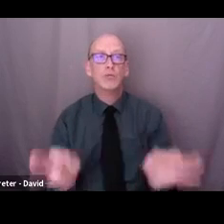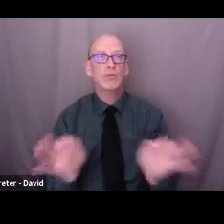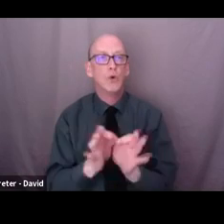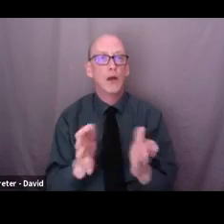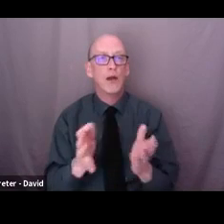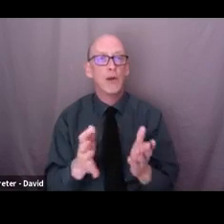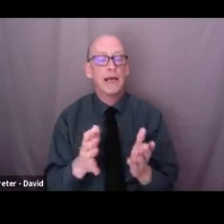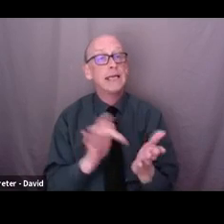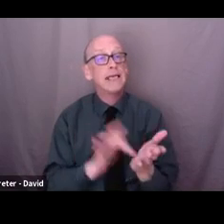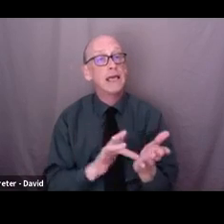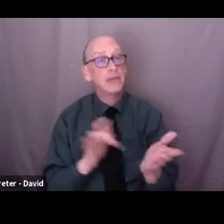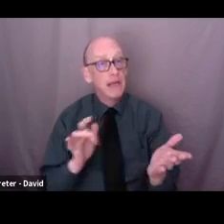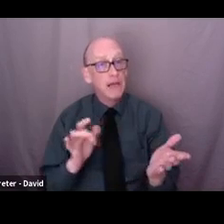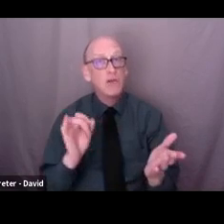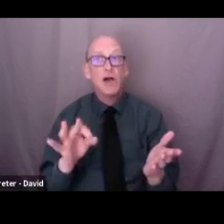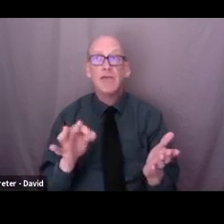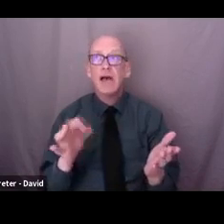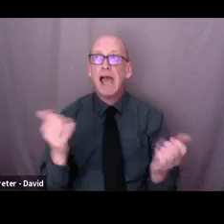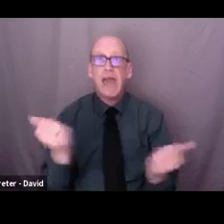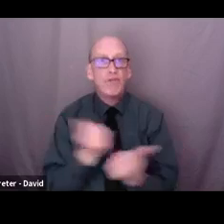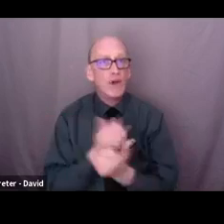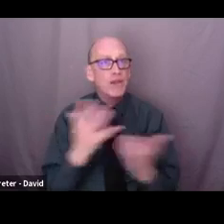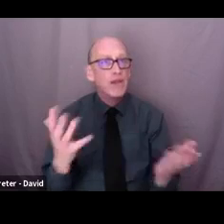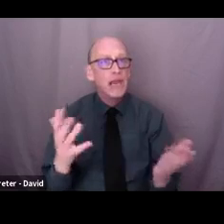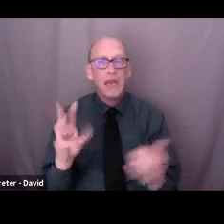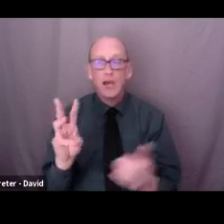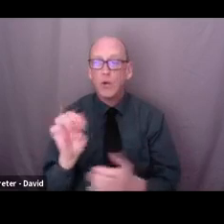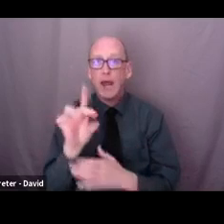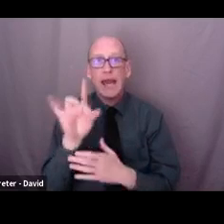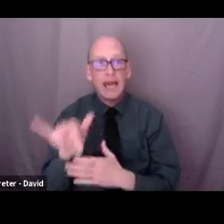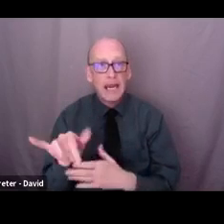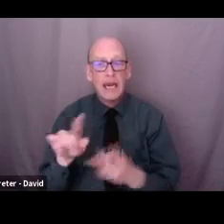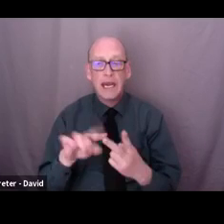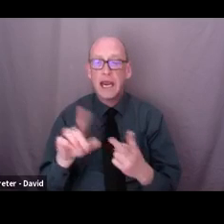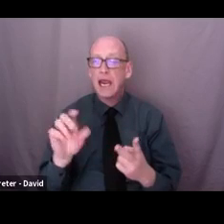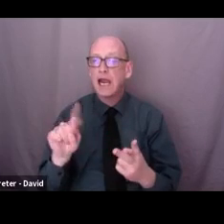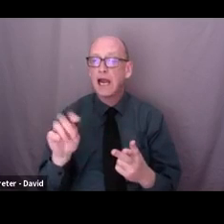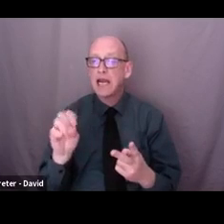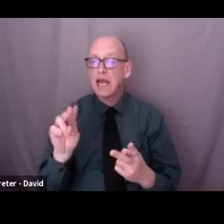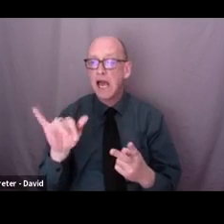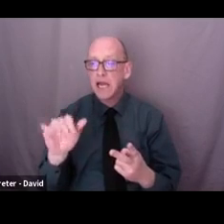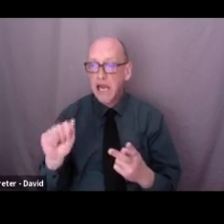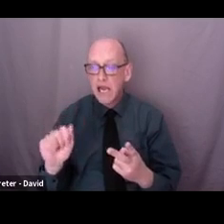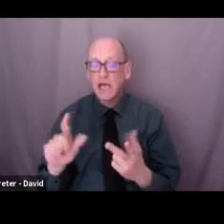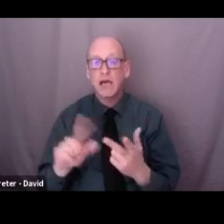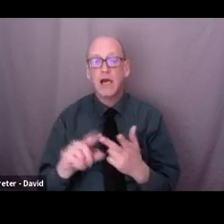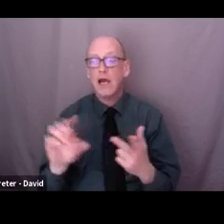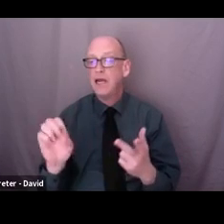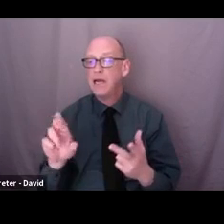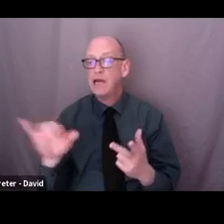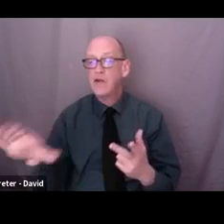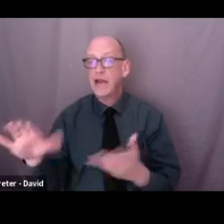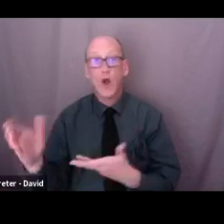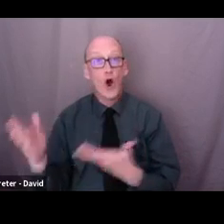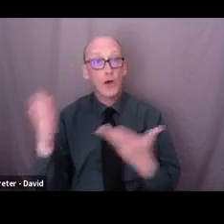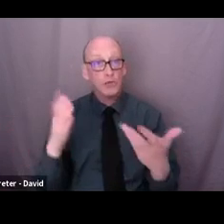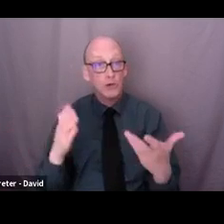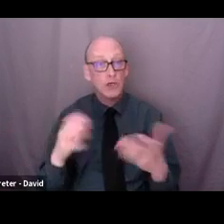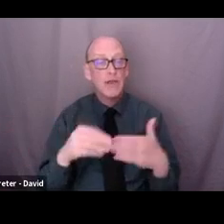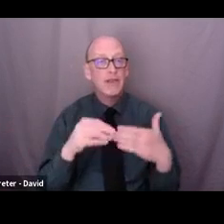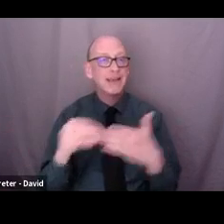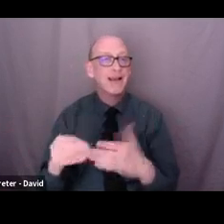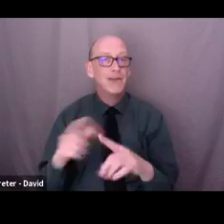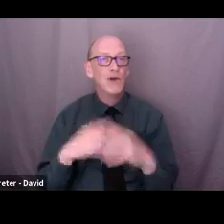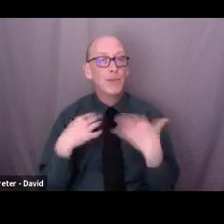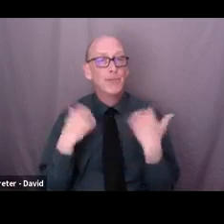take advantage of everything that Wendy and Tanya and Eric had to offer. The guide from the health department